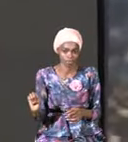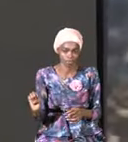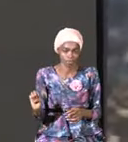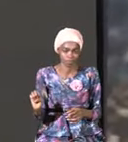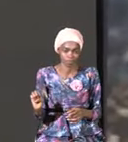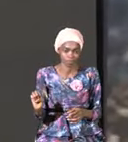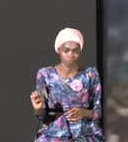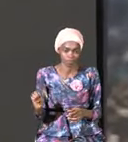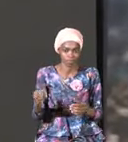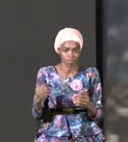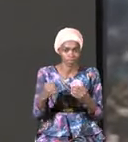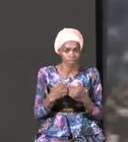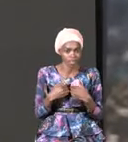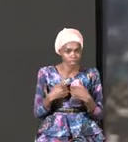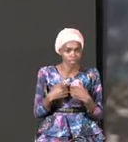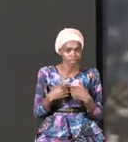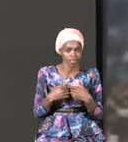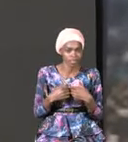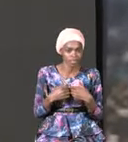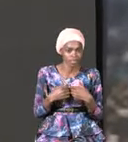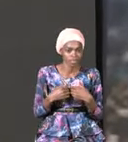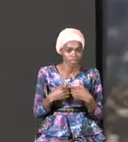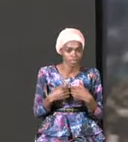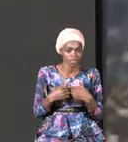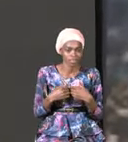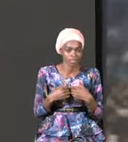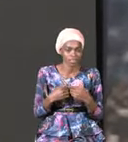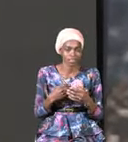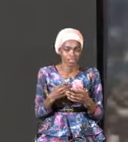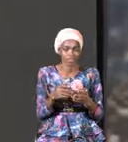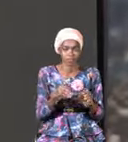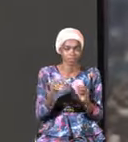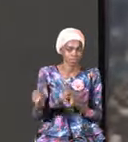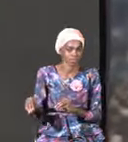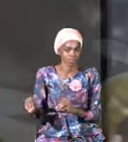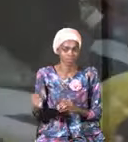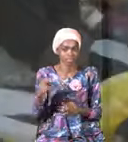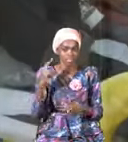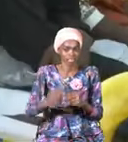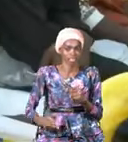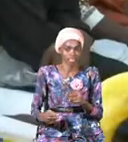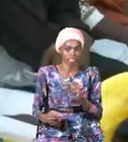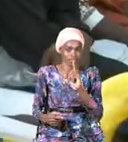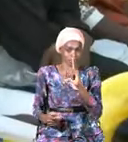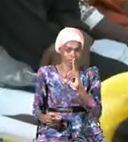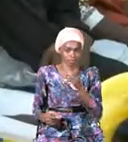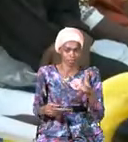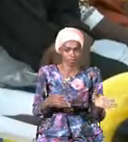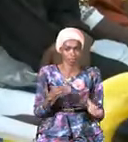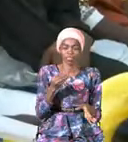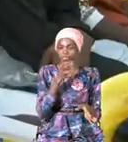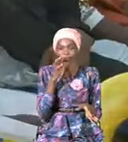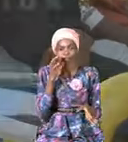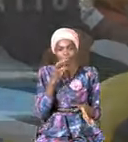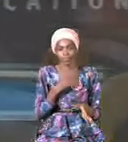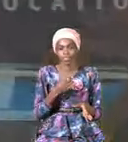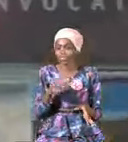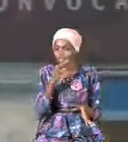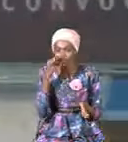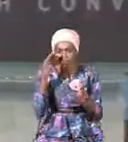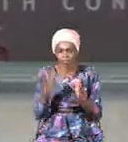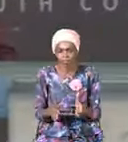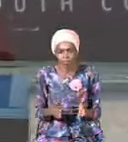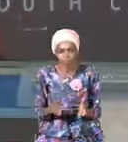dropped an egg, just one, on the farm. And the farmer became